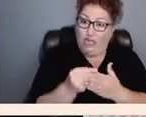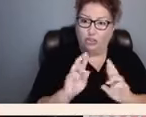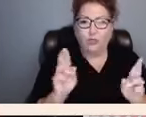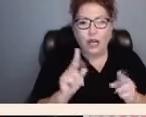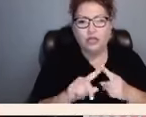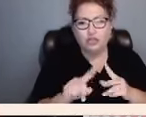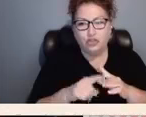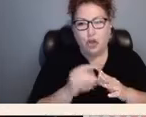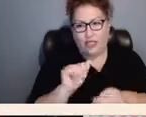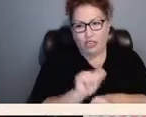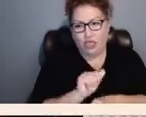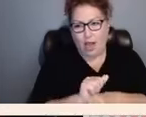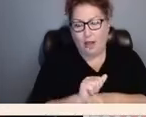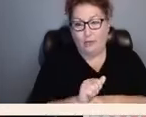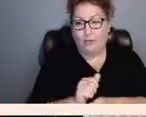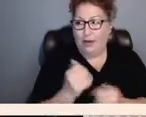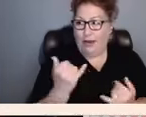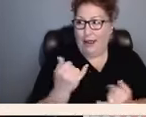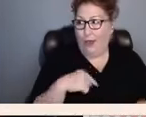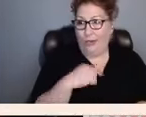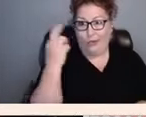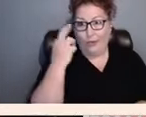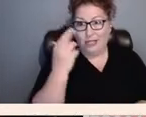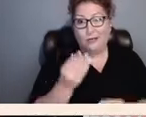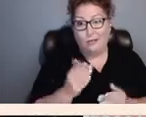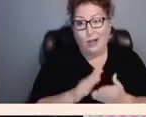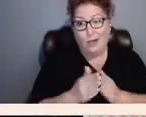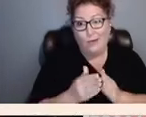we're realizing is just becoming more and more important